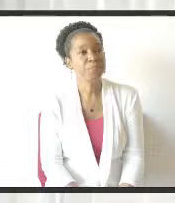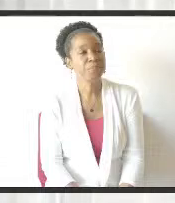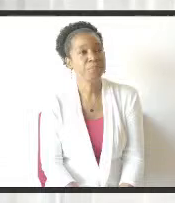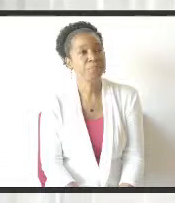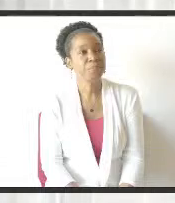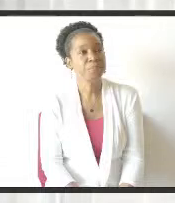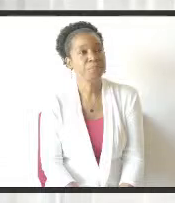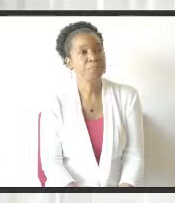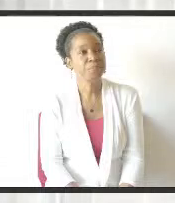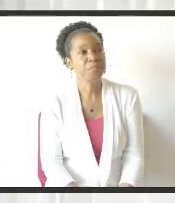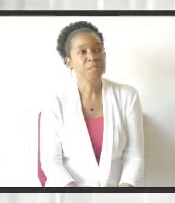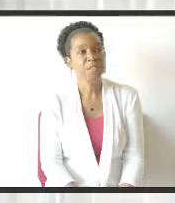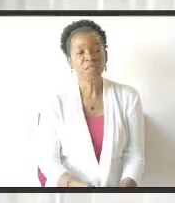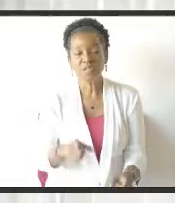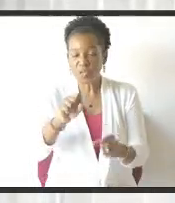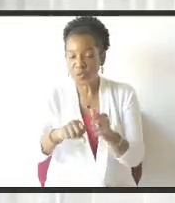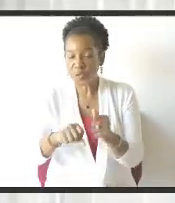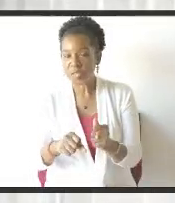self-discipline,